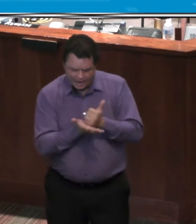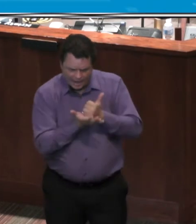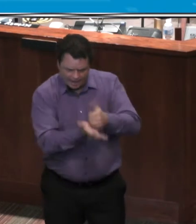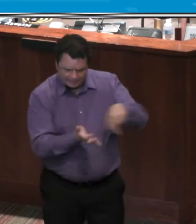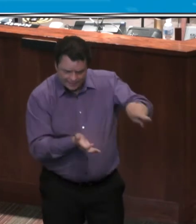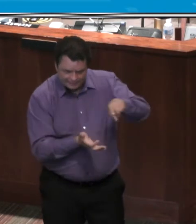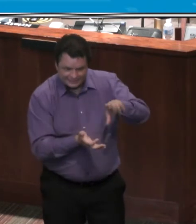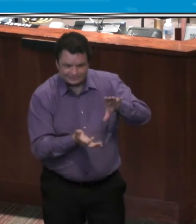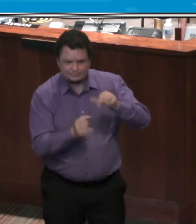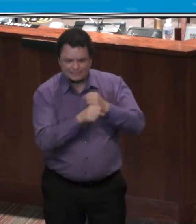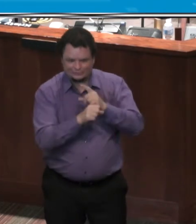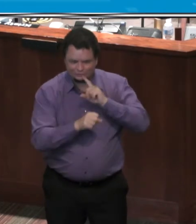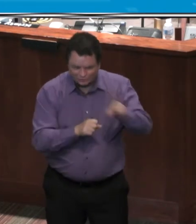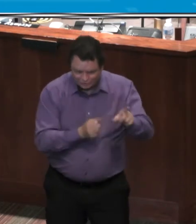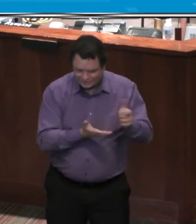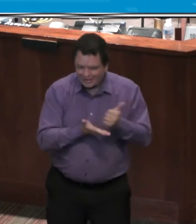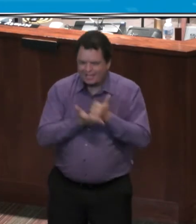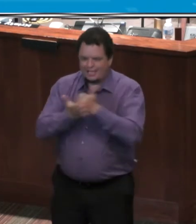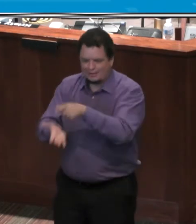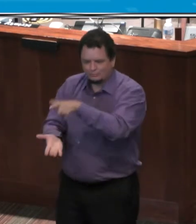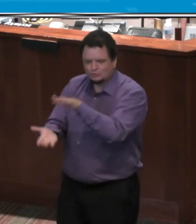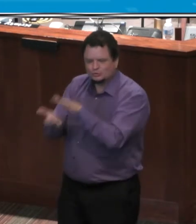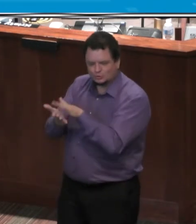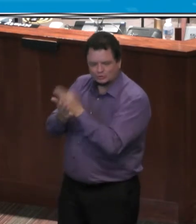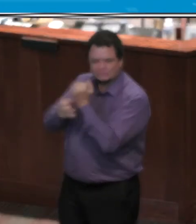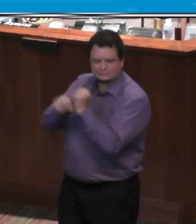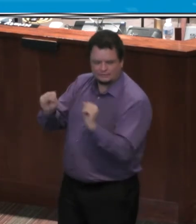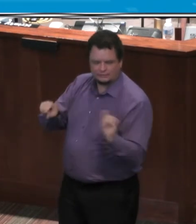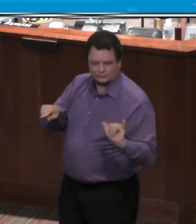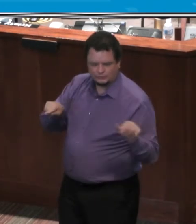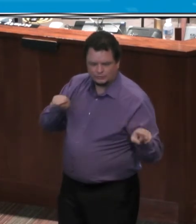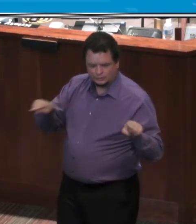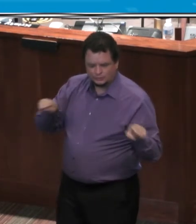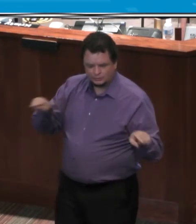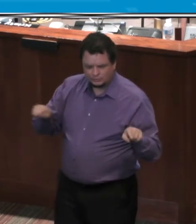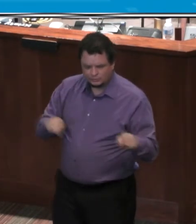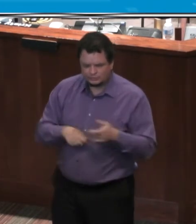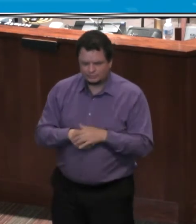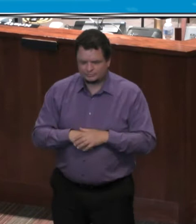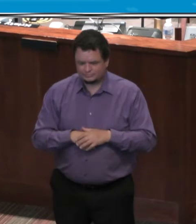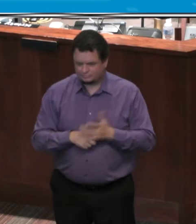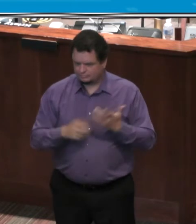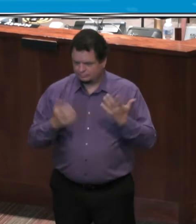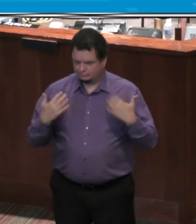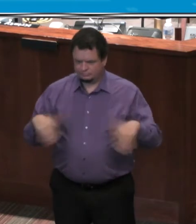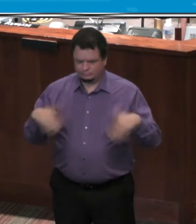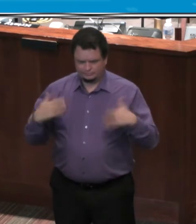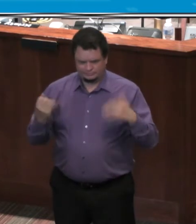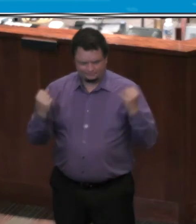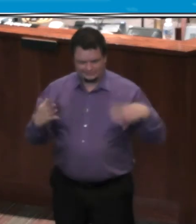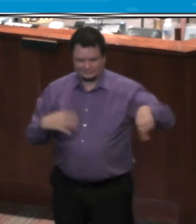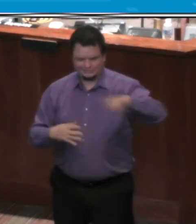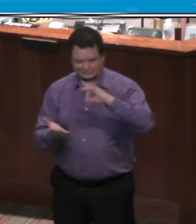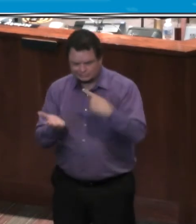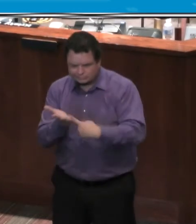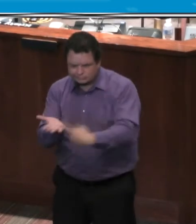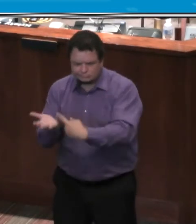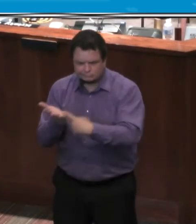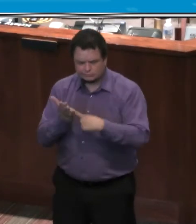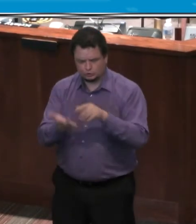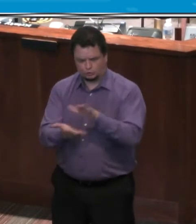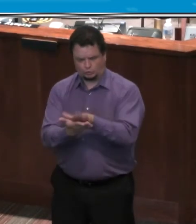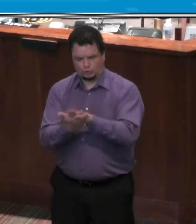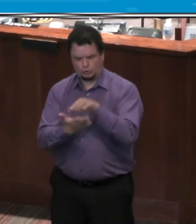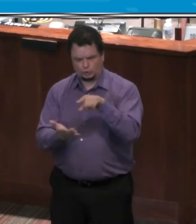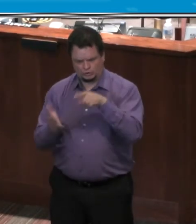very strong environmental health component, and we talk about disinfection and cleaning with them. We also give them recommendations for hand washing and